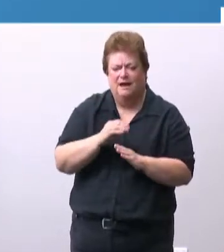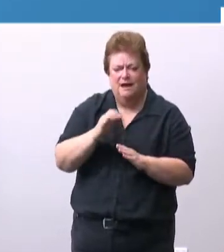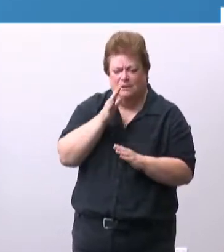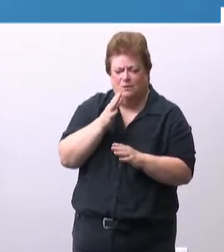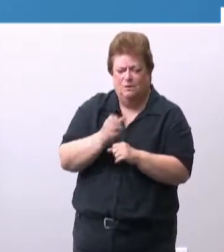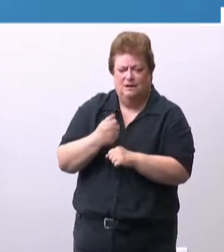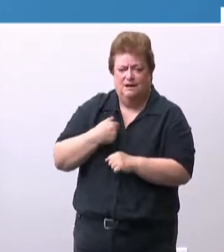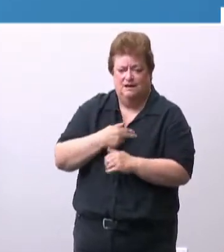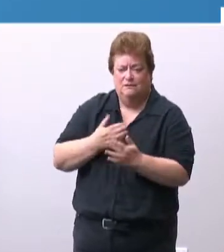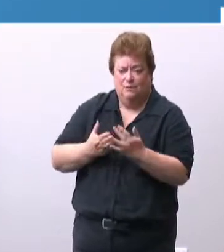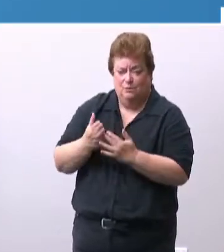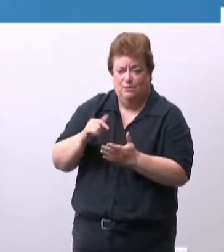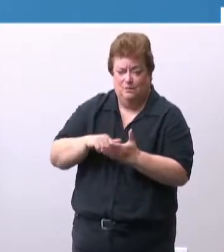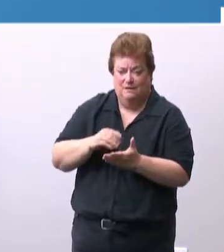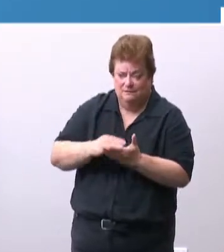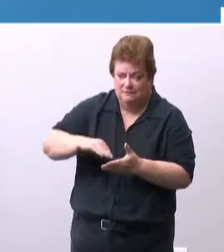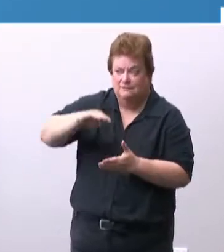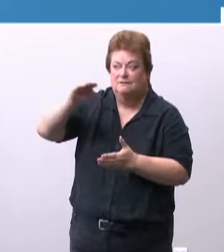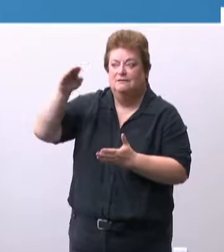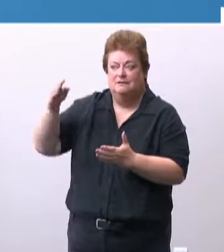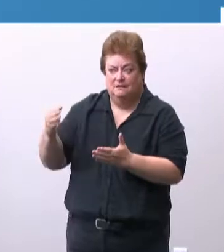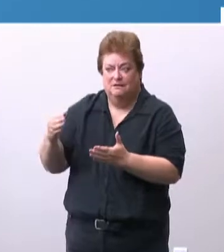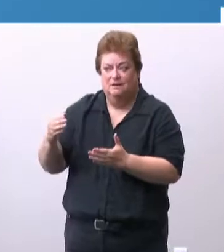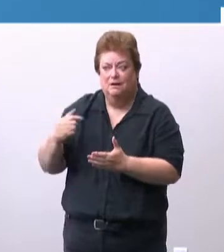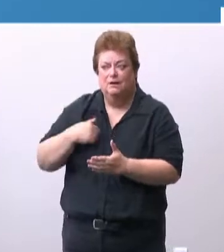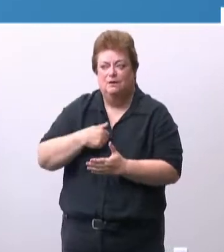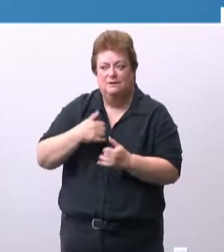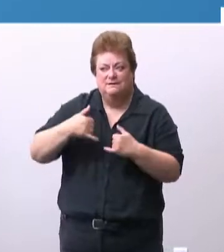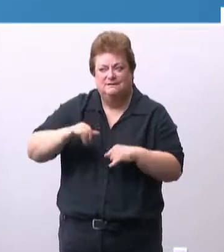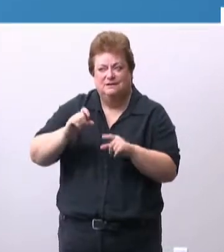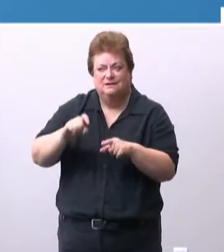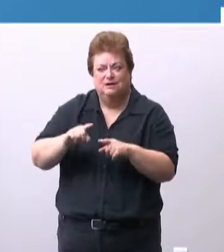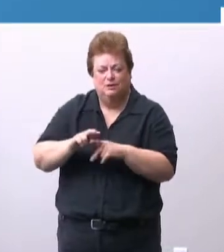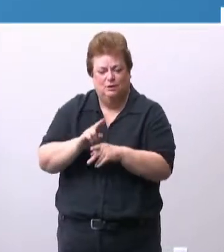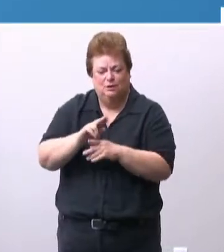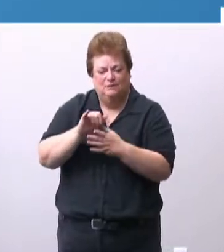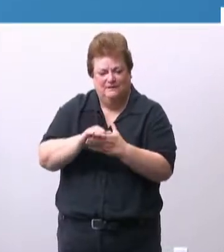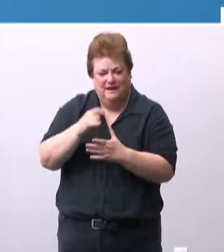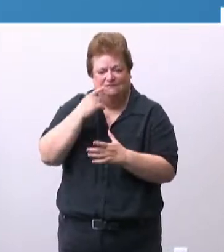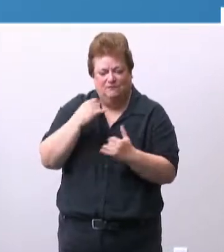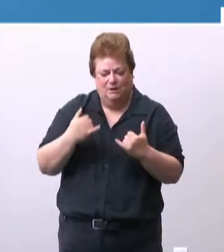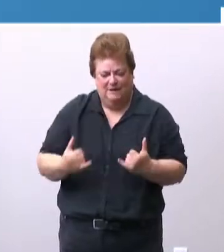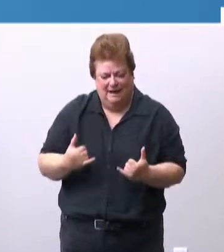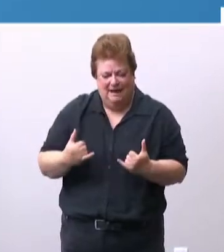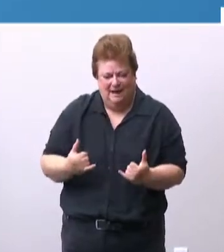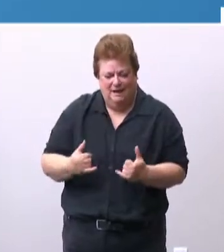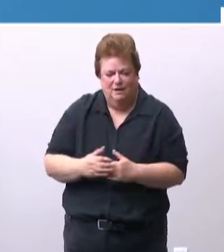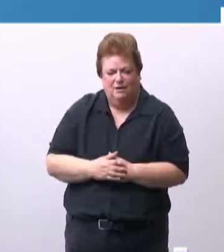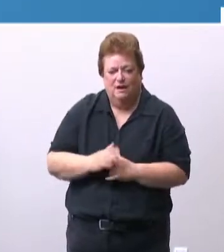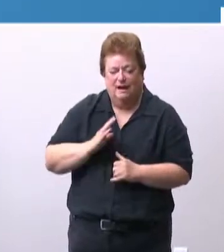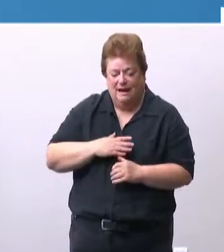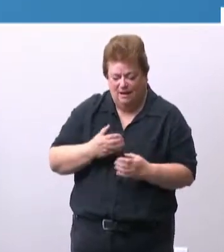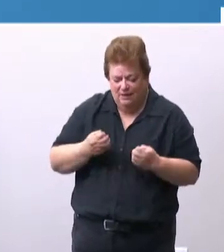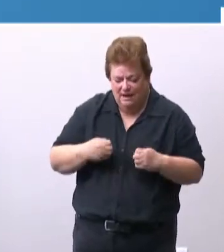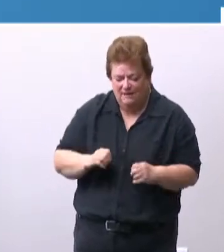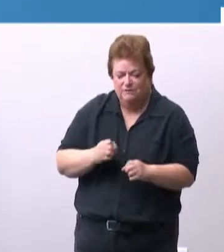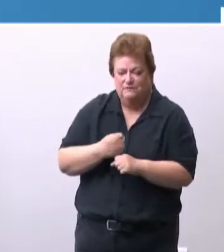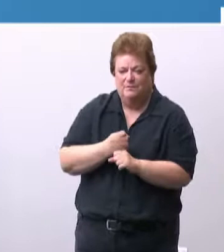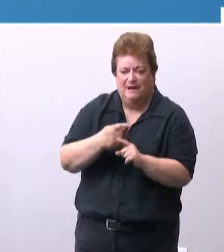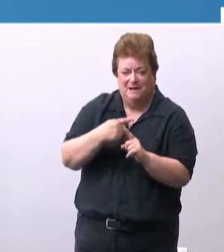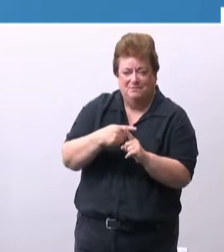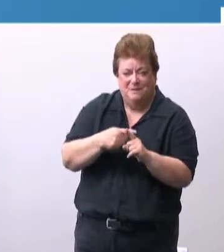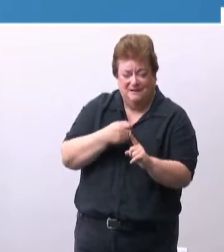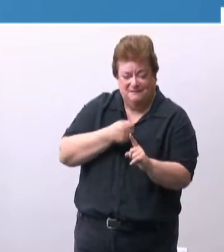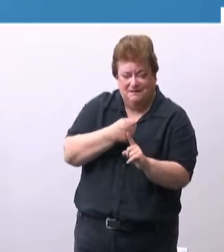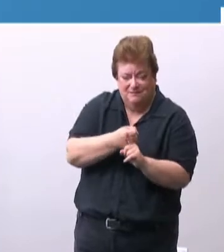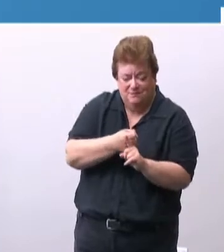this surge. And we still need to use them for the time being. Our efforts are making a positive impact, and we need